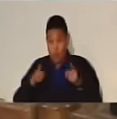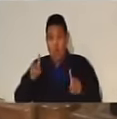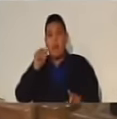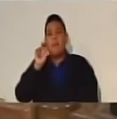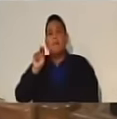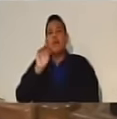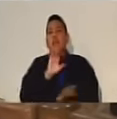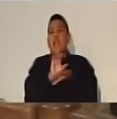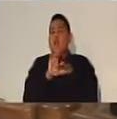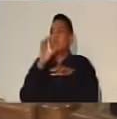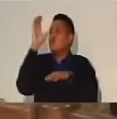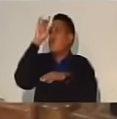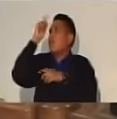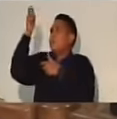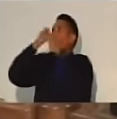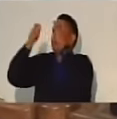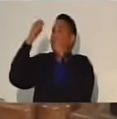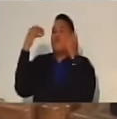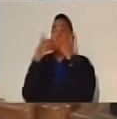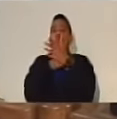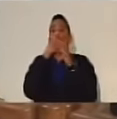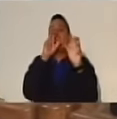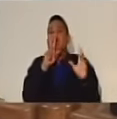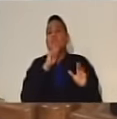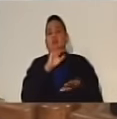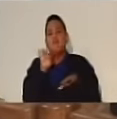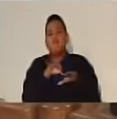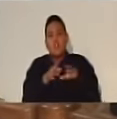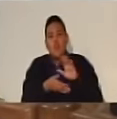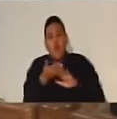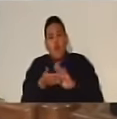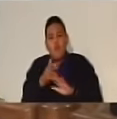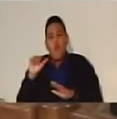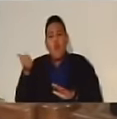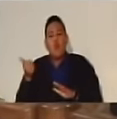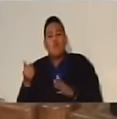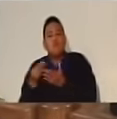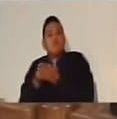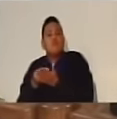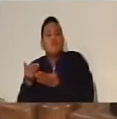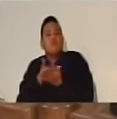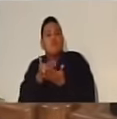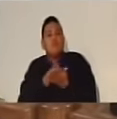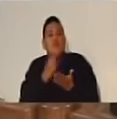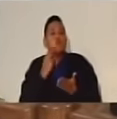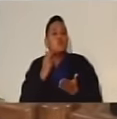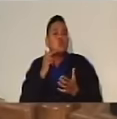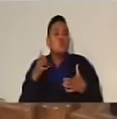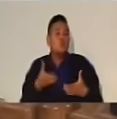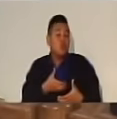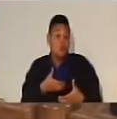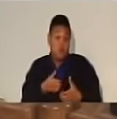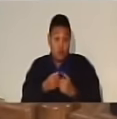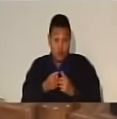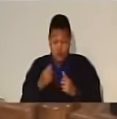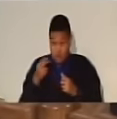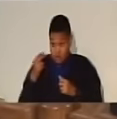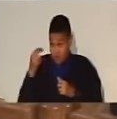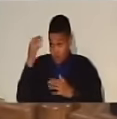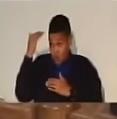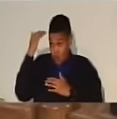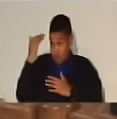new investors in their field operation and other streams of revenue from the sugar cane with a view to resume